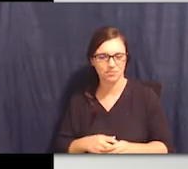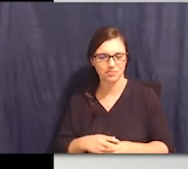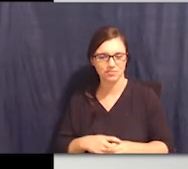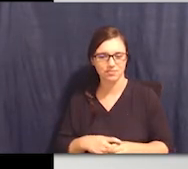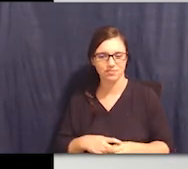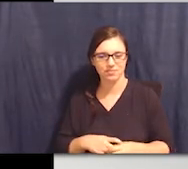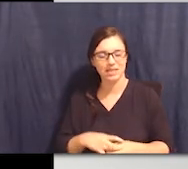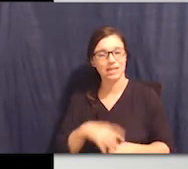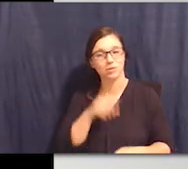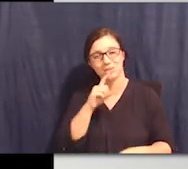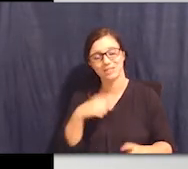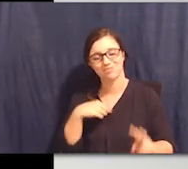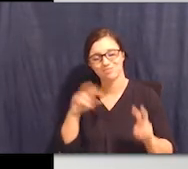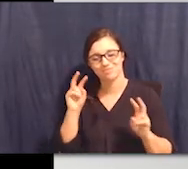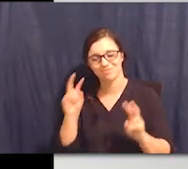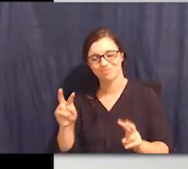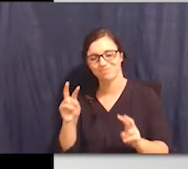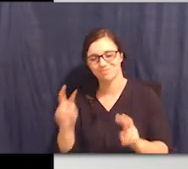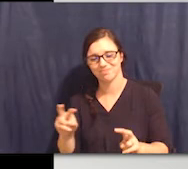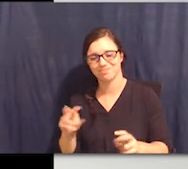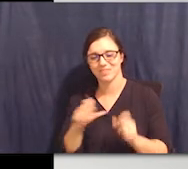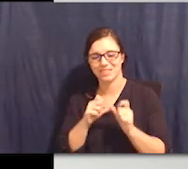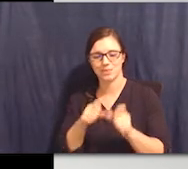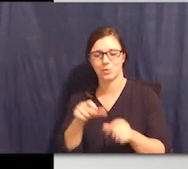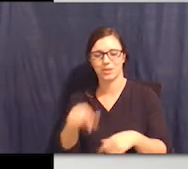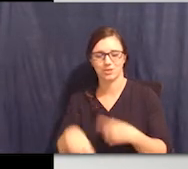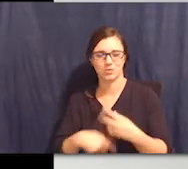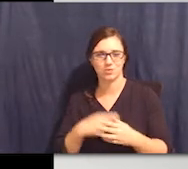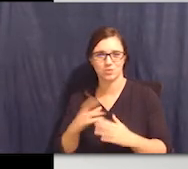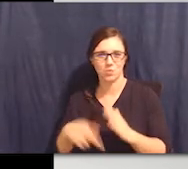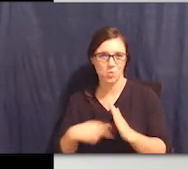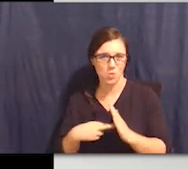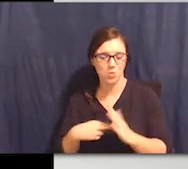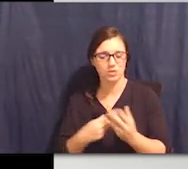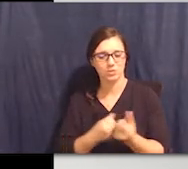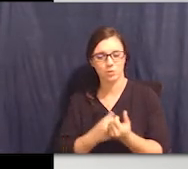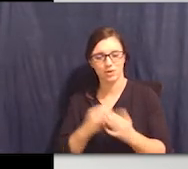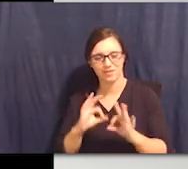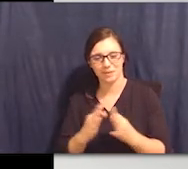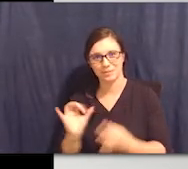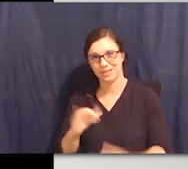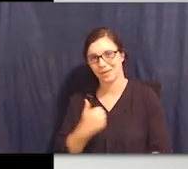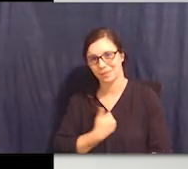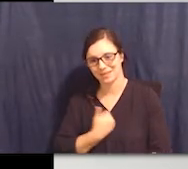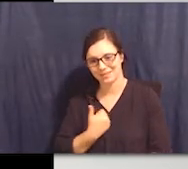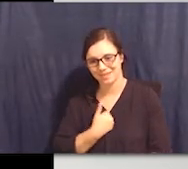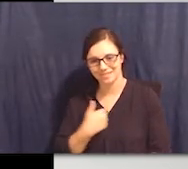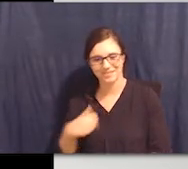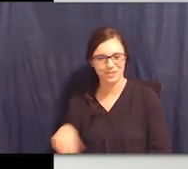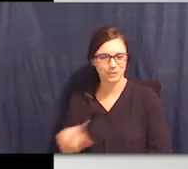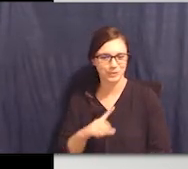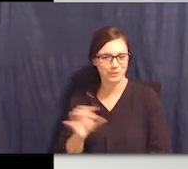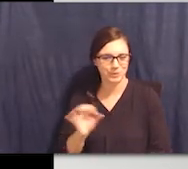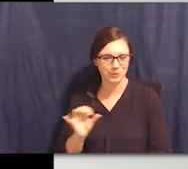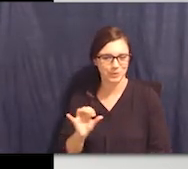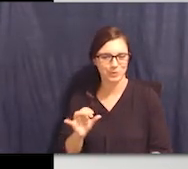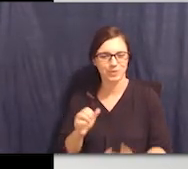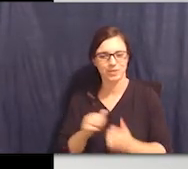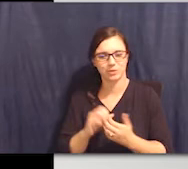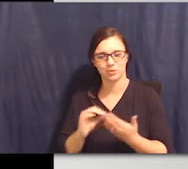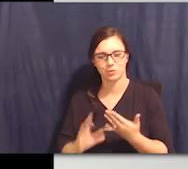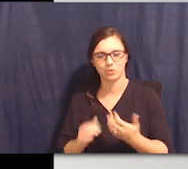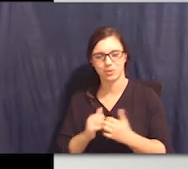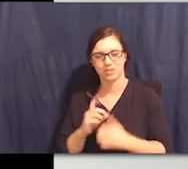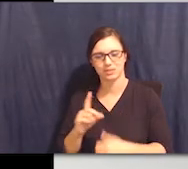So I really look forward to continuing in this role and to supporting families like myself and you guys of students with